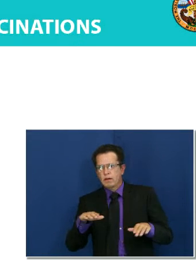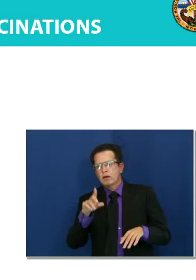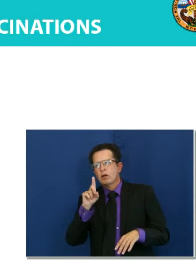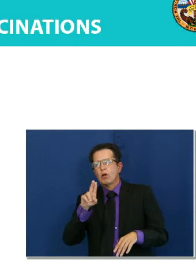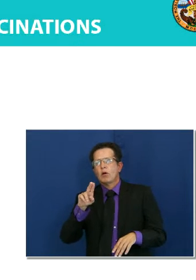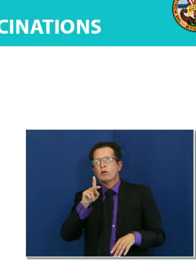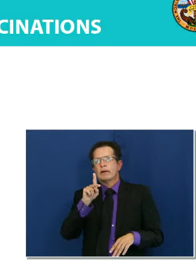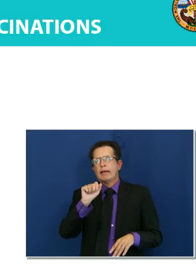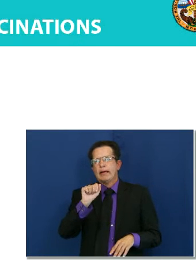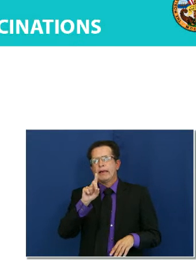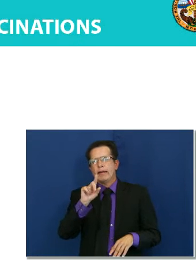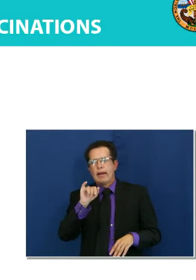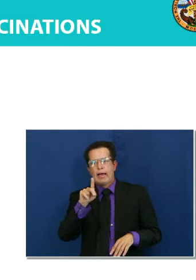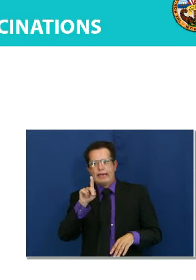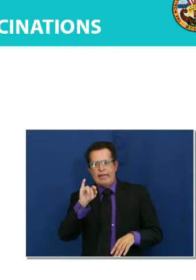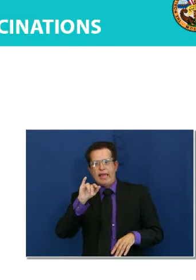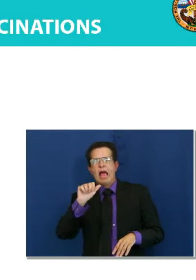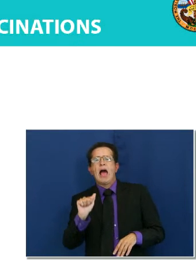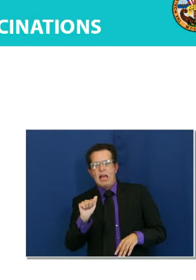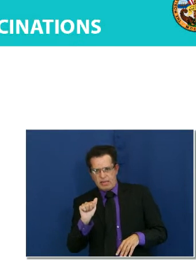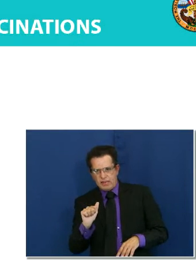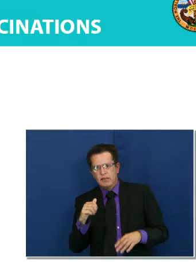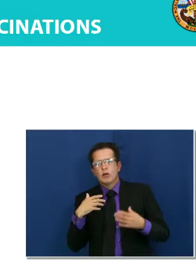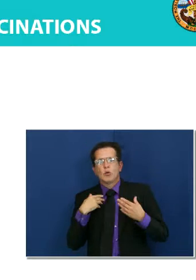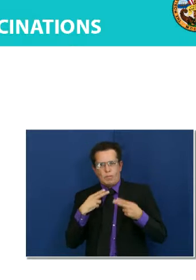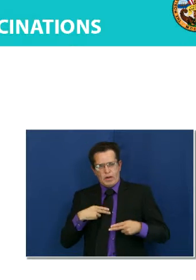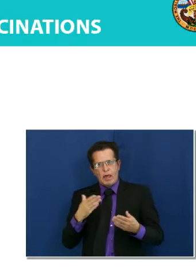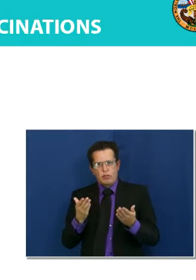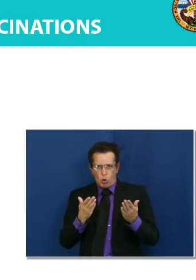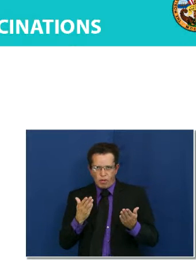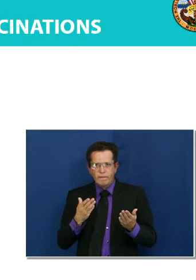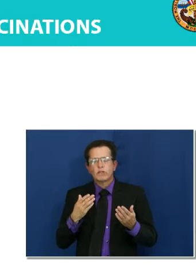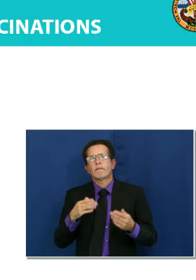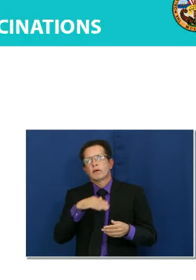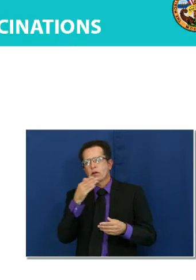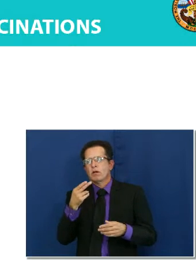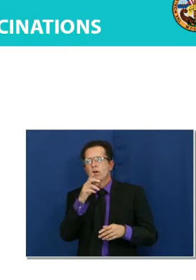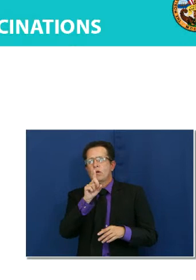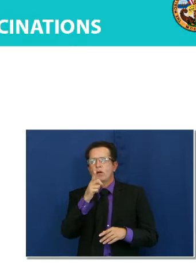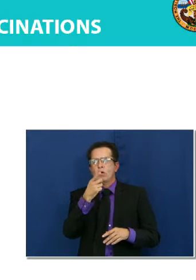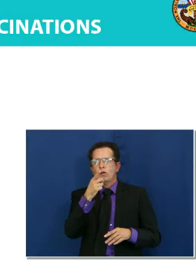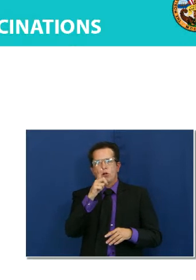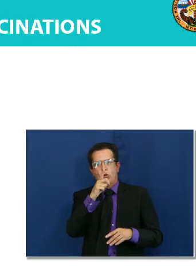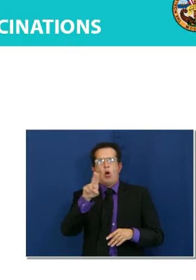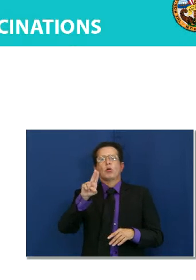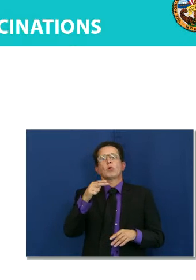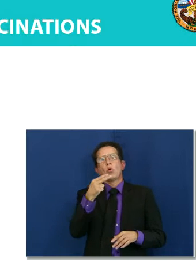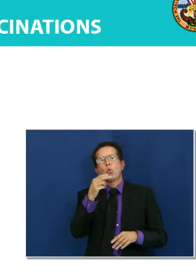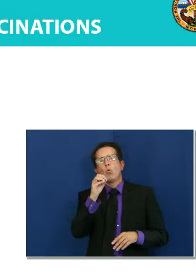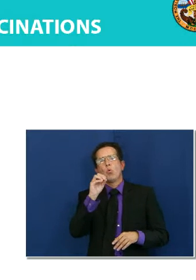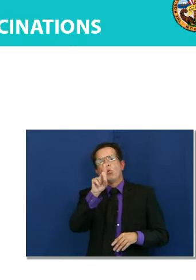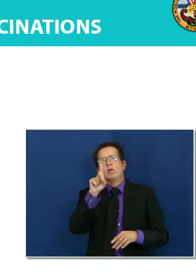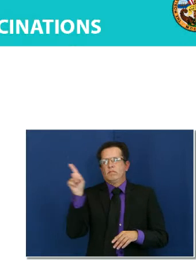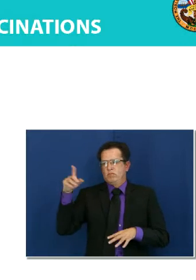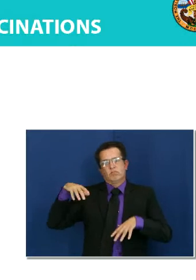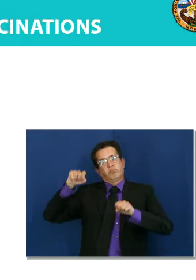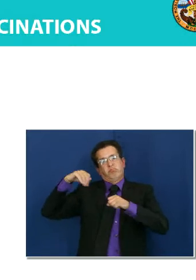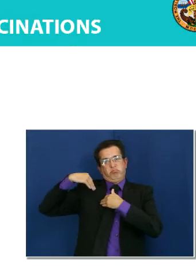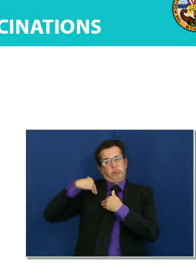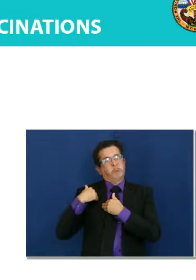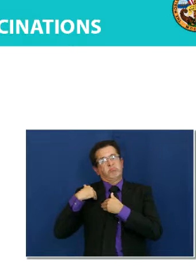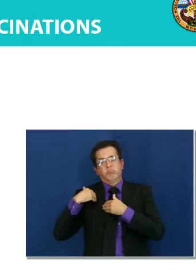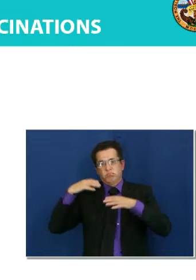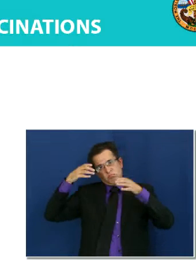Kadakia from here in the County Health and Human Services Agency, and Dr. Hood, who's been a great leader throughout COVID and has been a